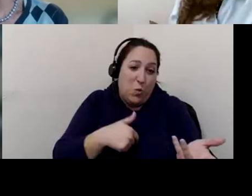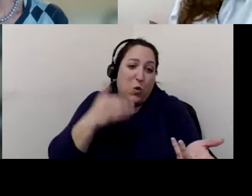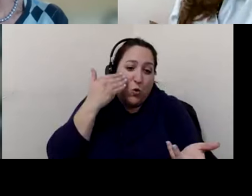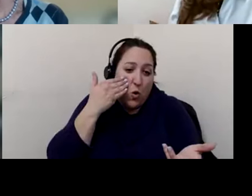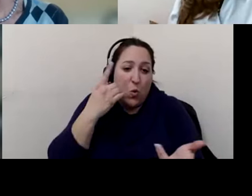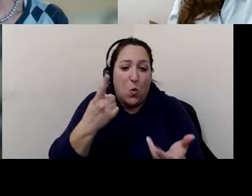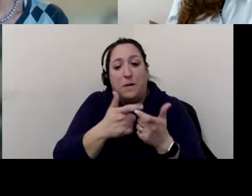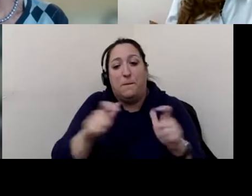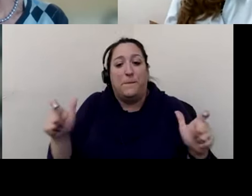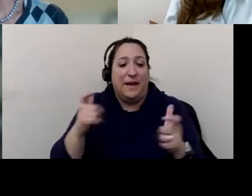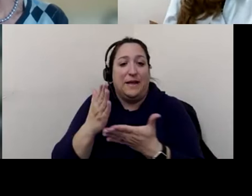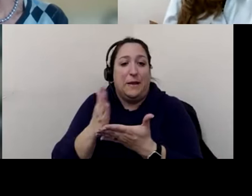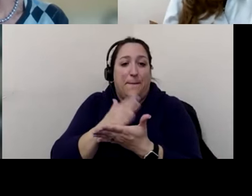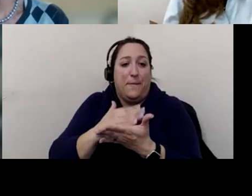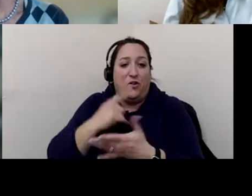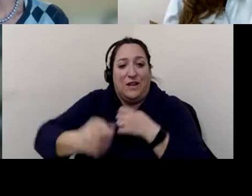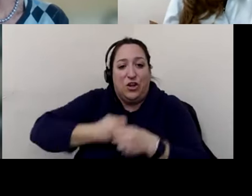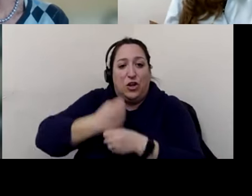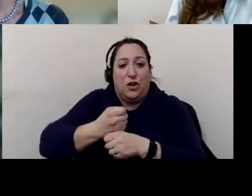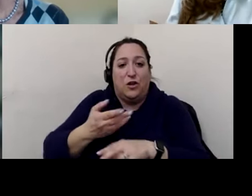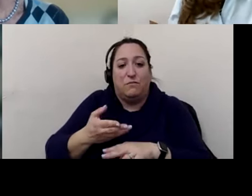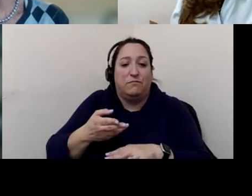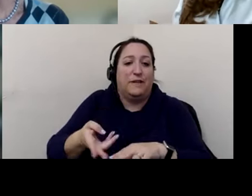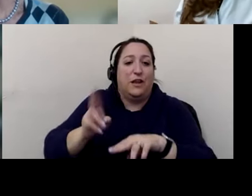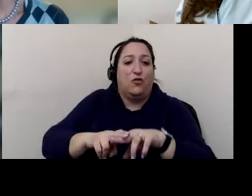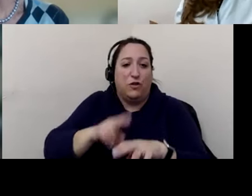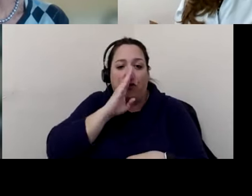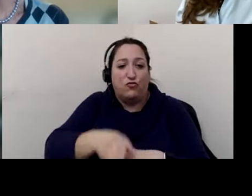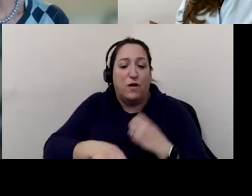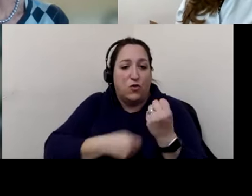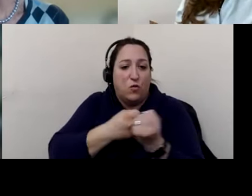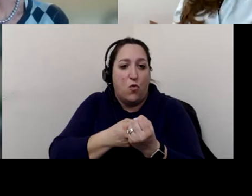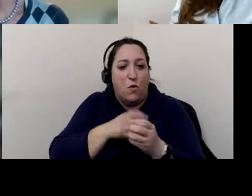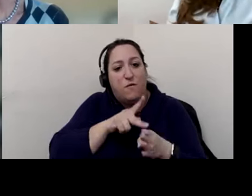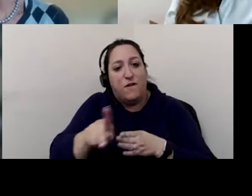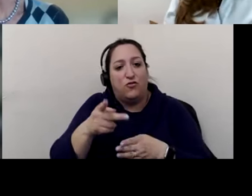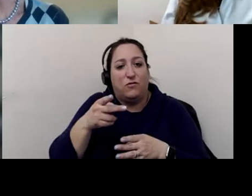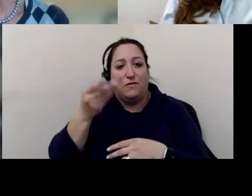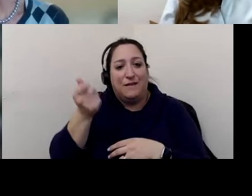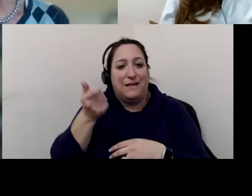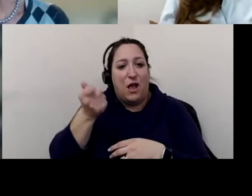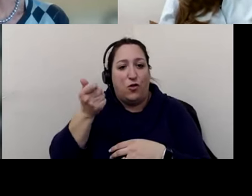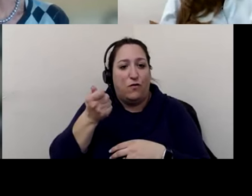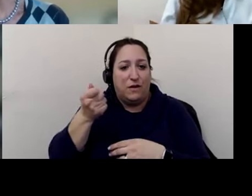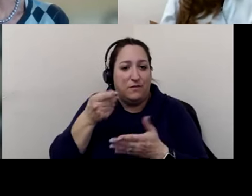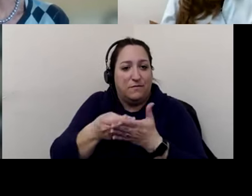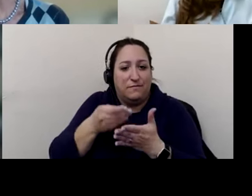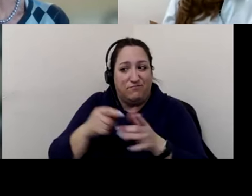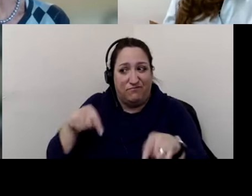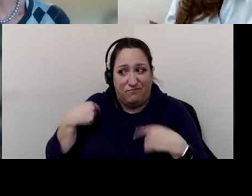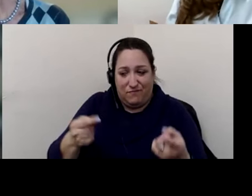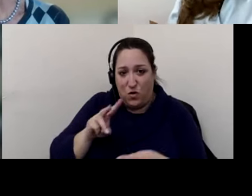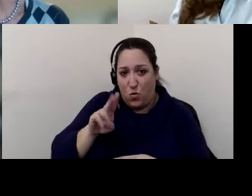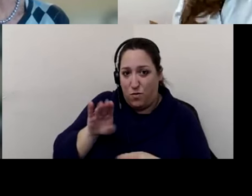it's one of the biggest things in the budget this year, is an increase the direct support professional salary. Over the years, I know on the Willowbrook